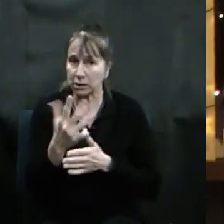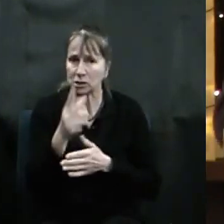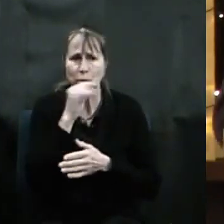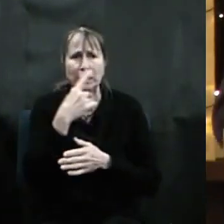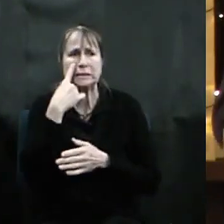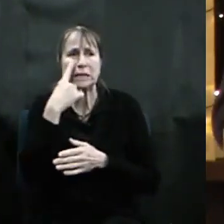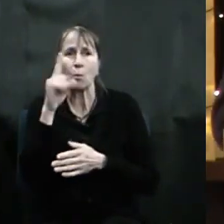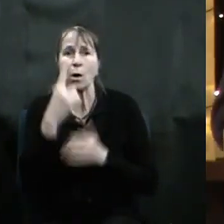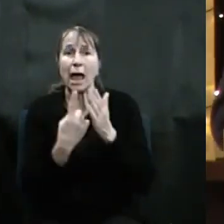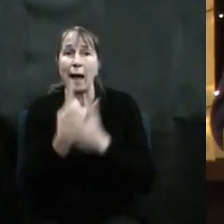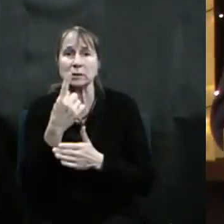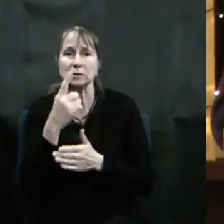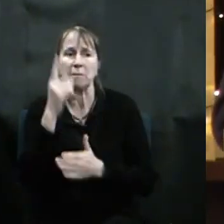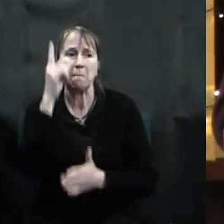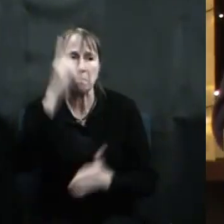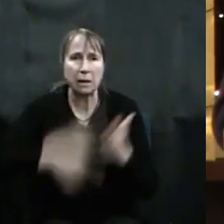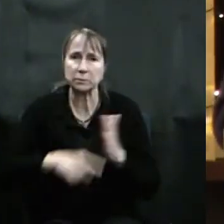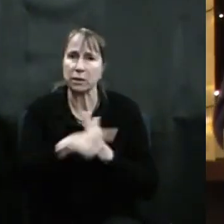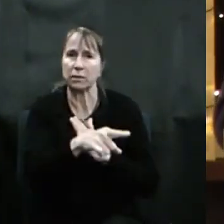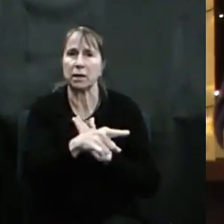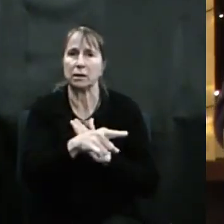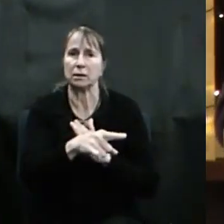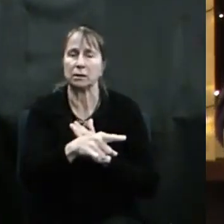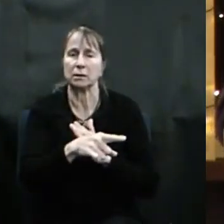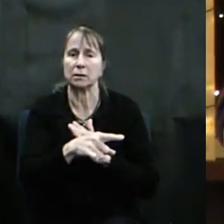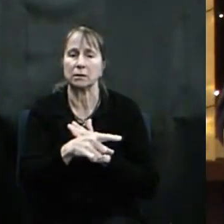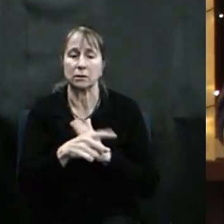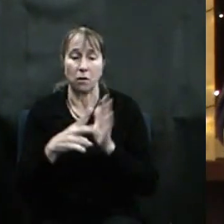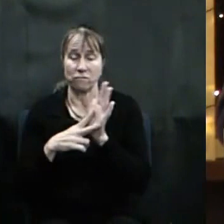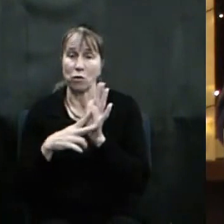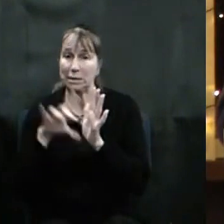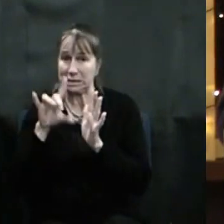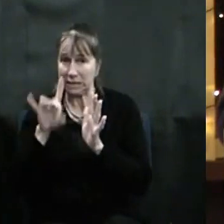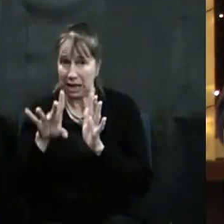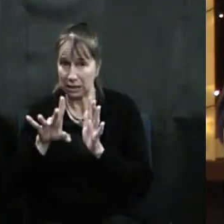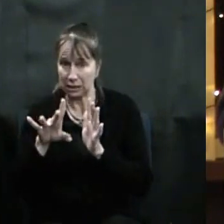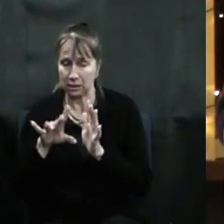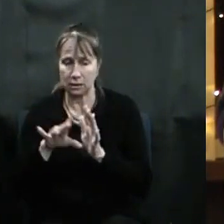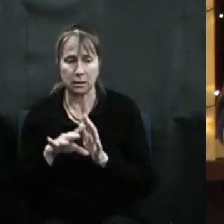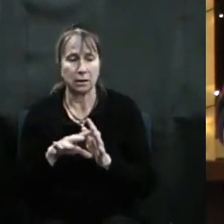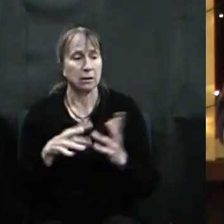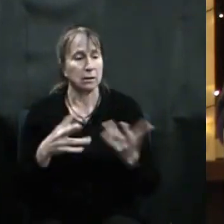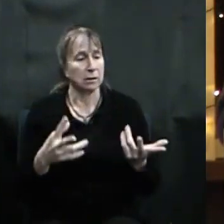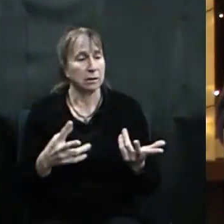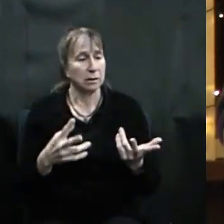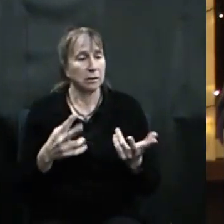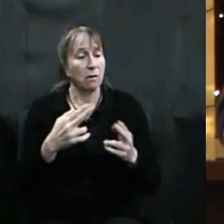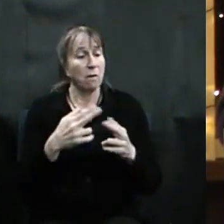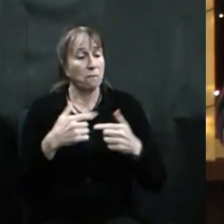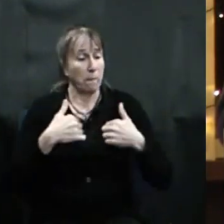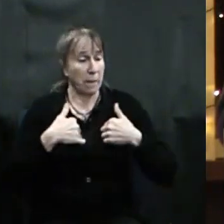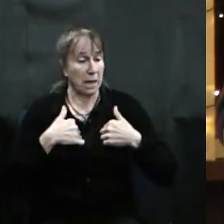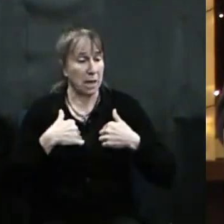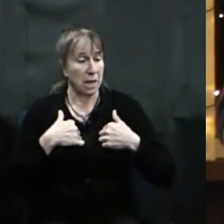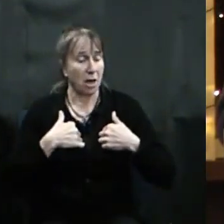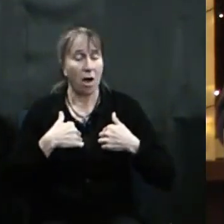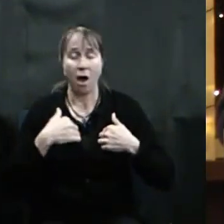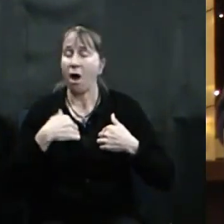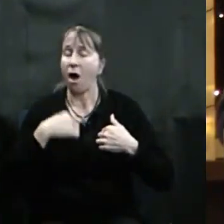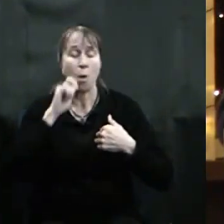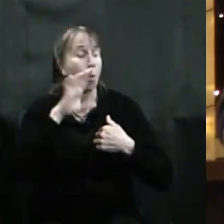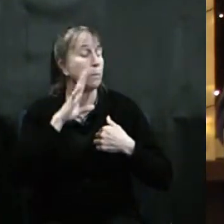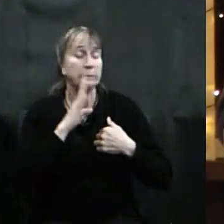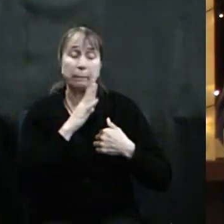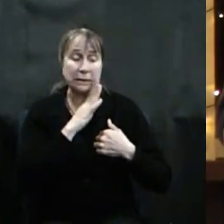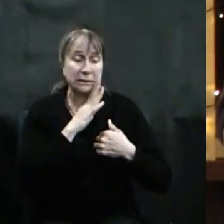people. See, for example, verse 10 of chapter 9. As for me, my eye will not spare, nor will I have